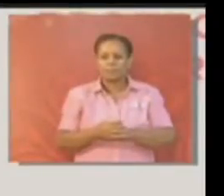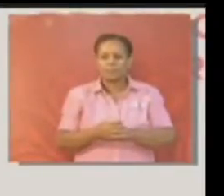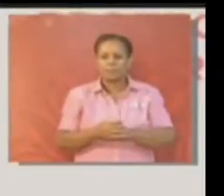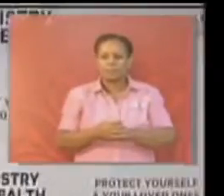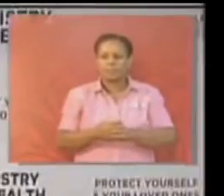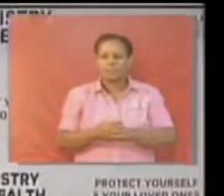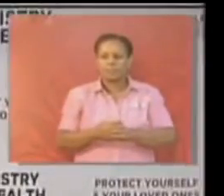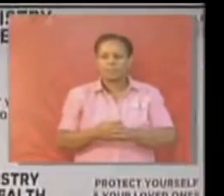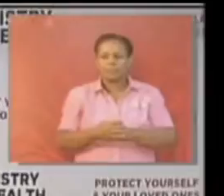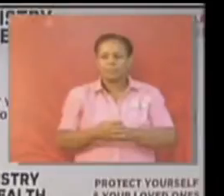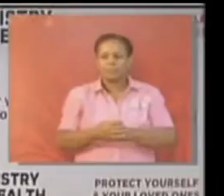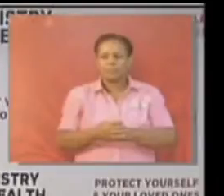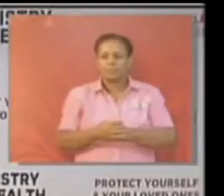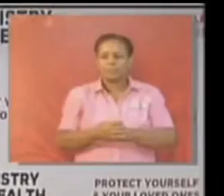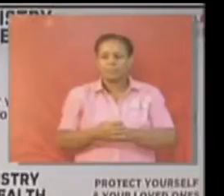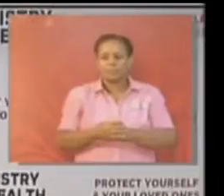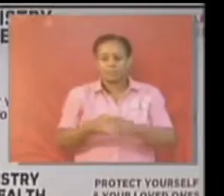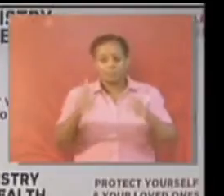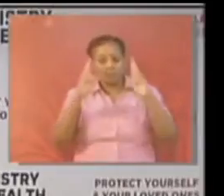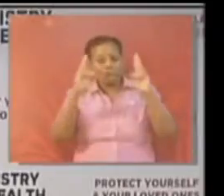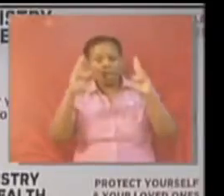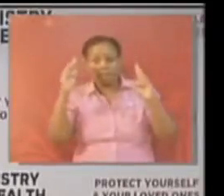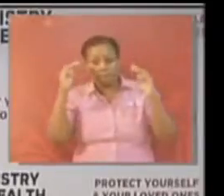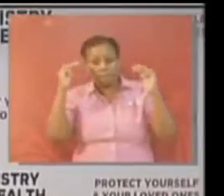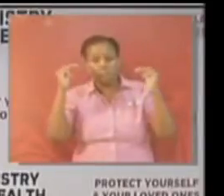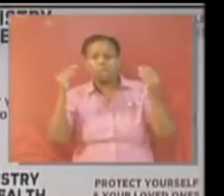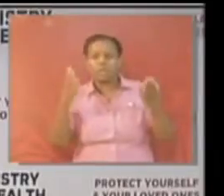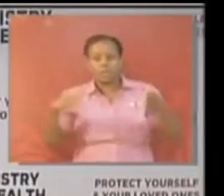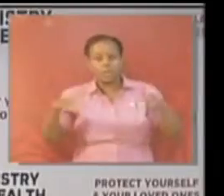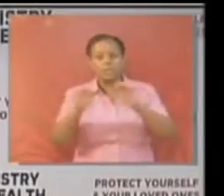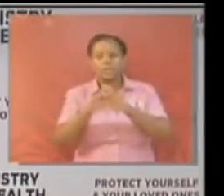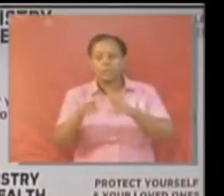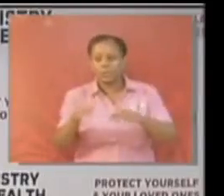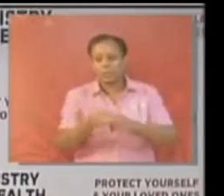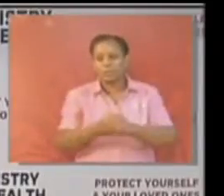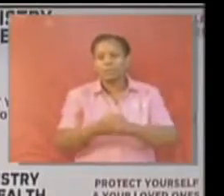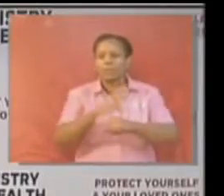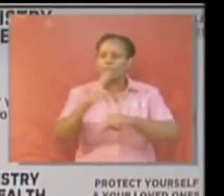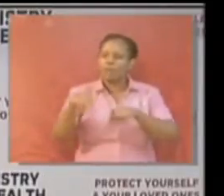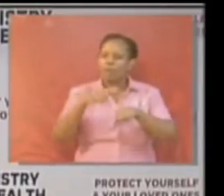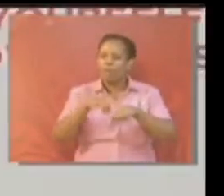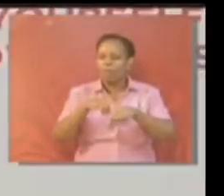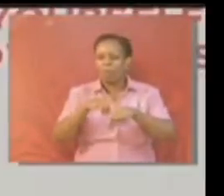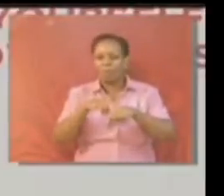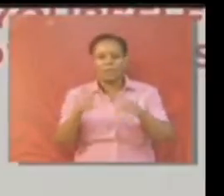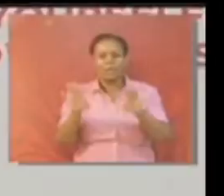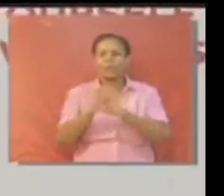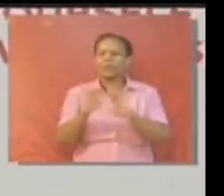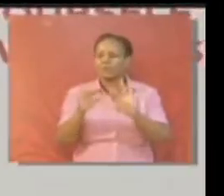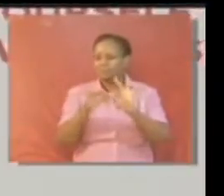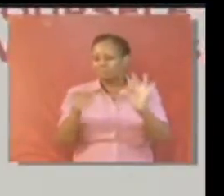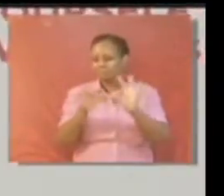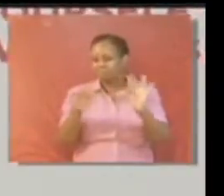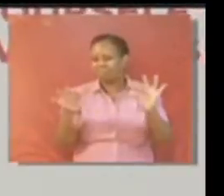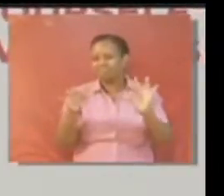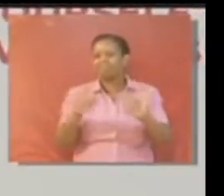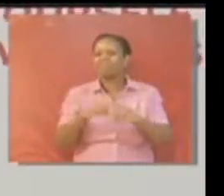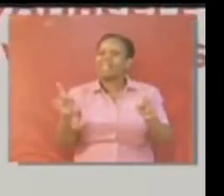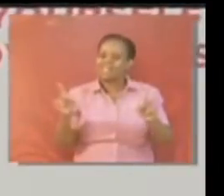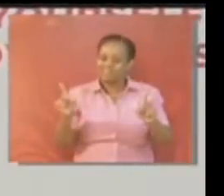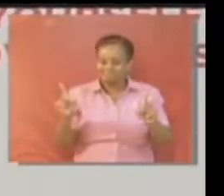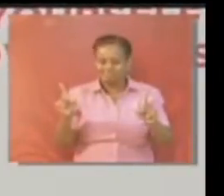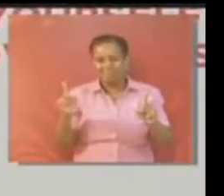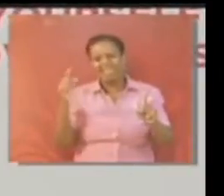will close. Thank you very much, Al. I normally don't make a closing statement, but I think as we go into